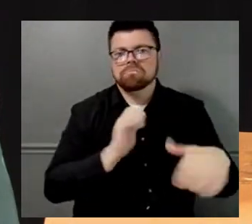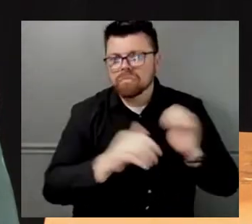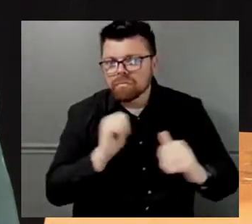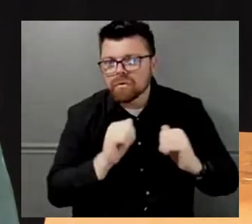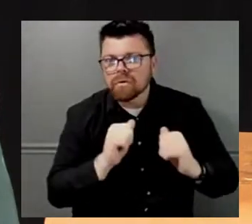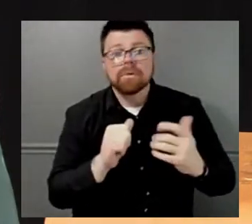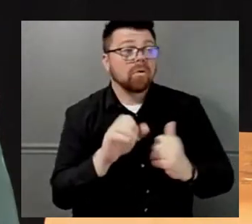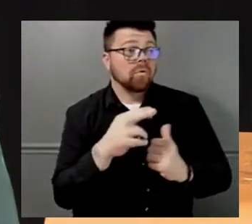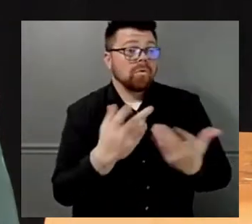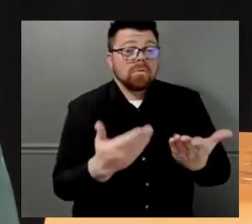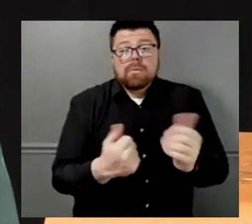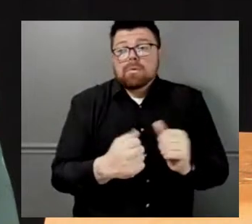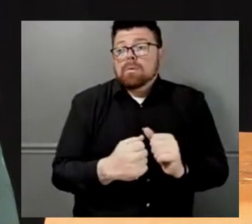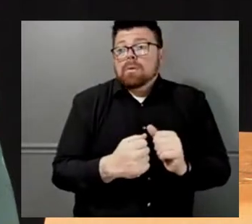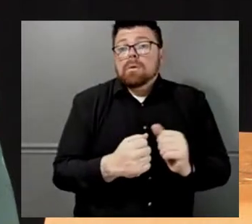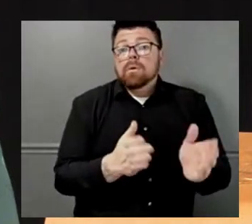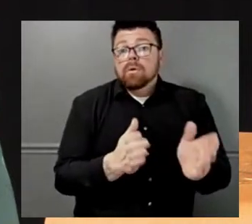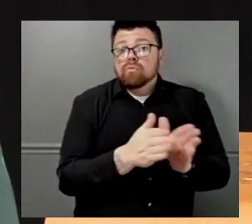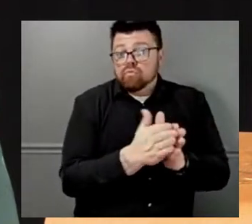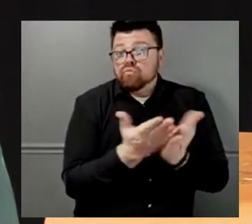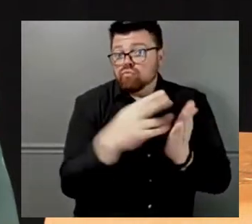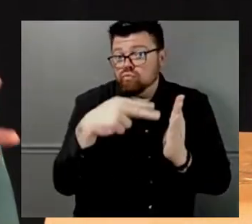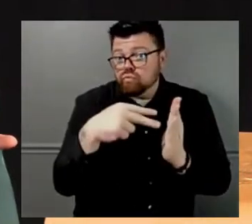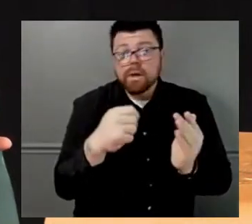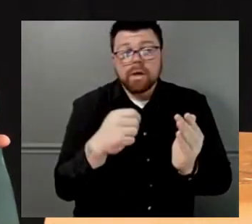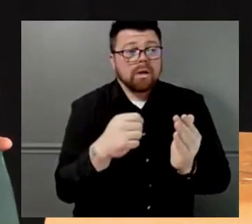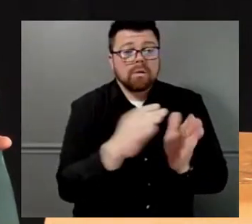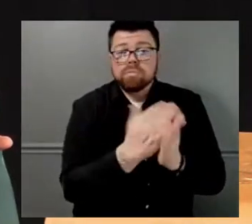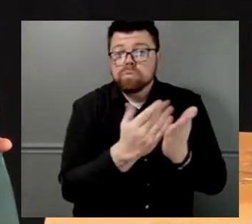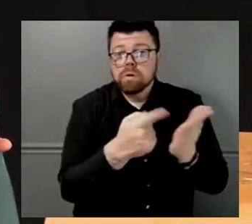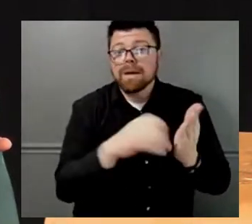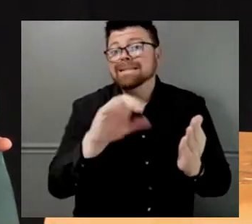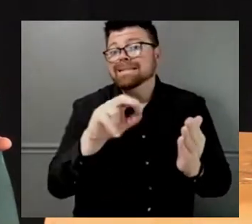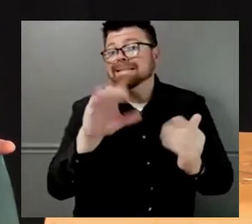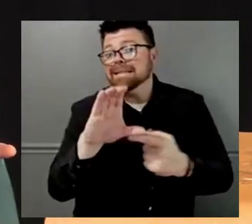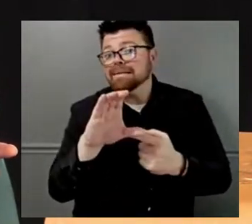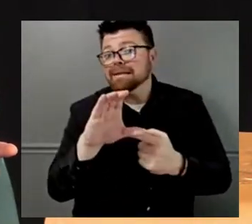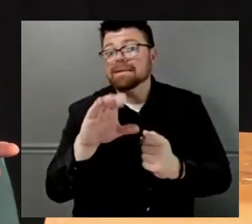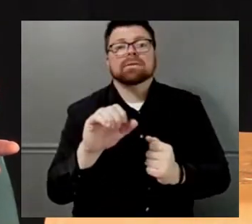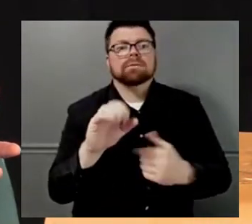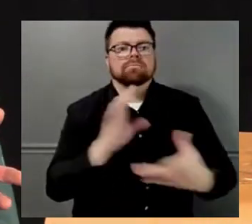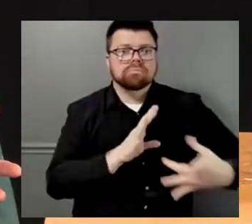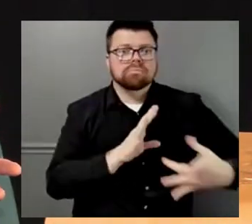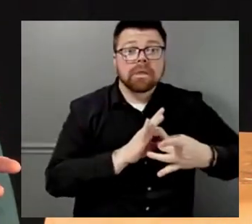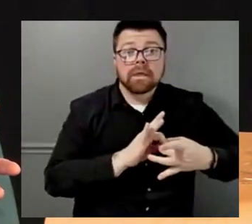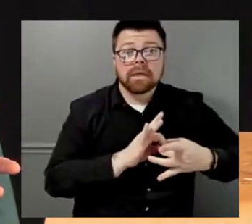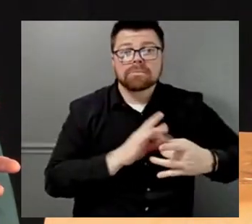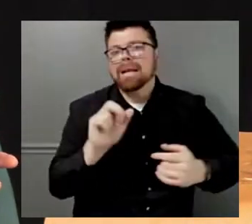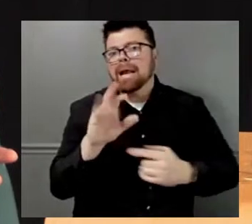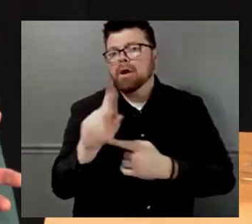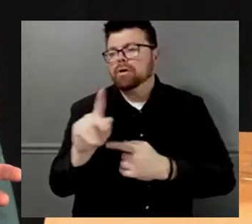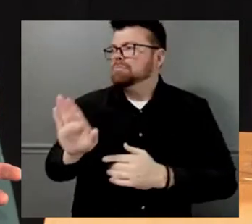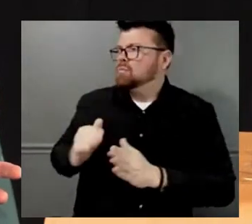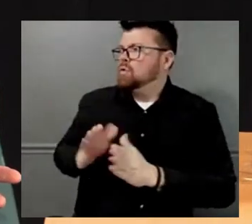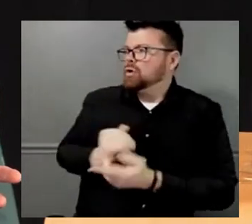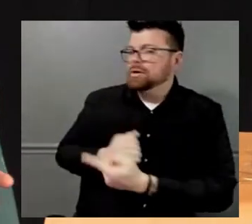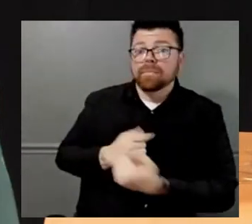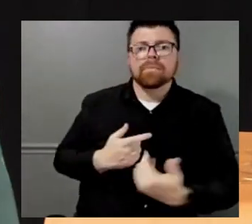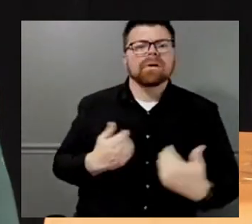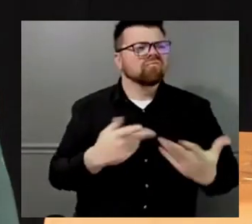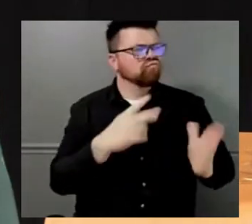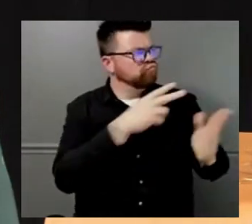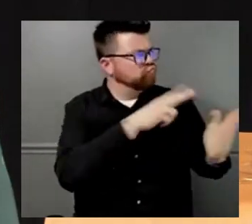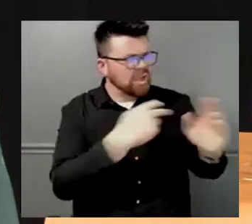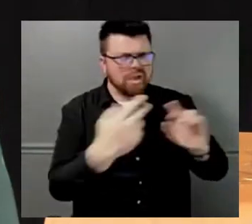engagement, mm-hmm. like Eric's book. Read a book and talk about it and get practice talking about ideas, arguing about